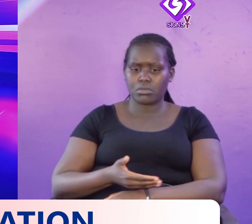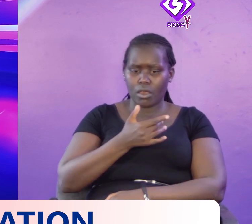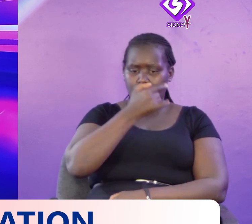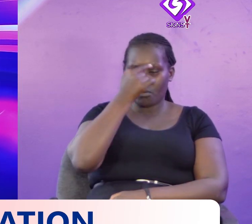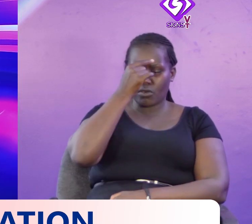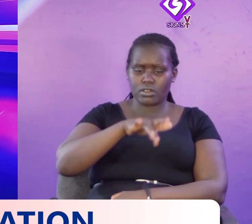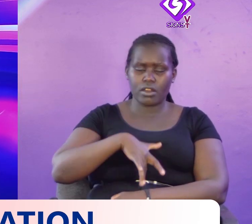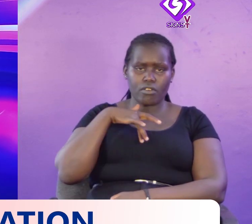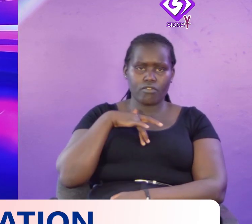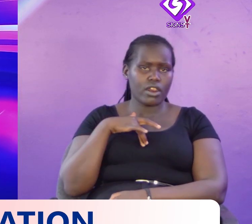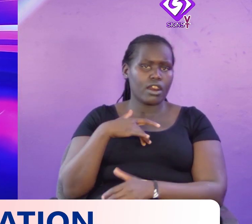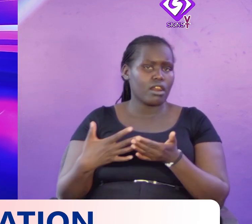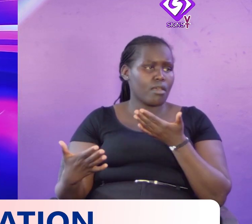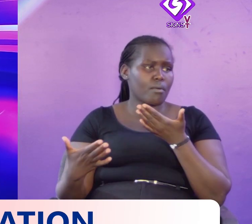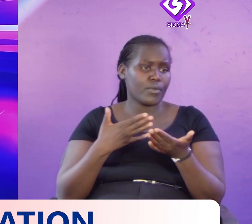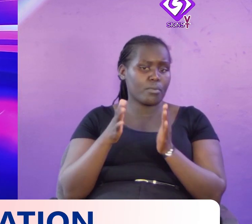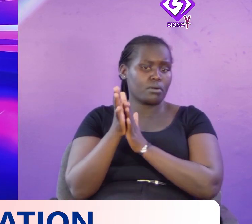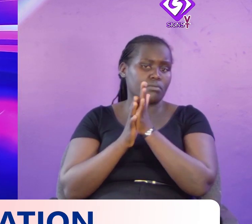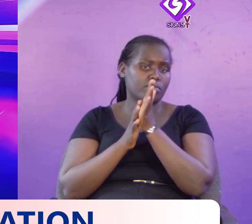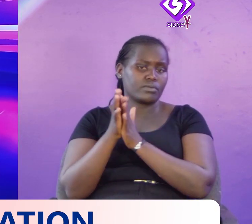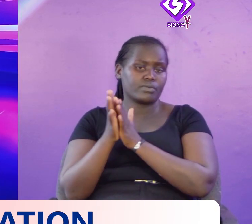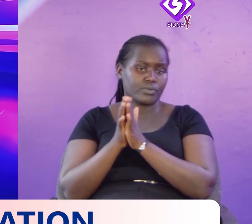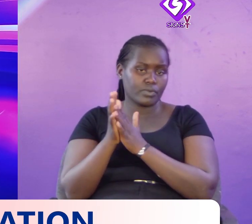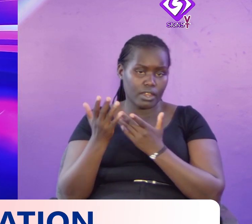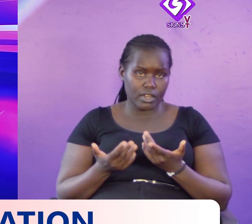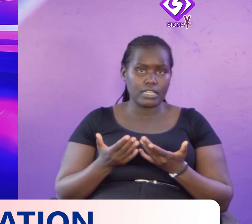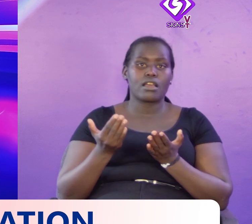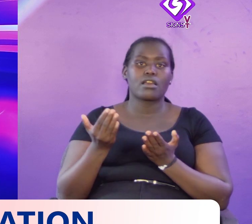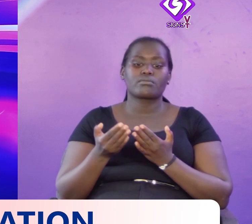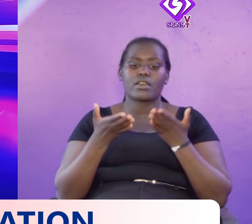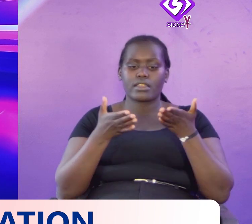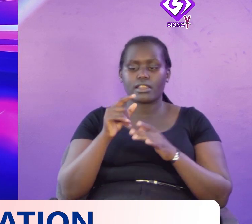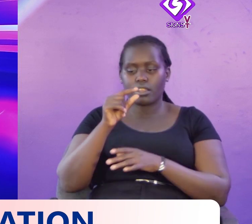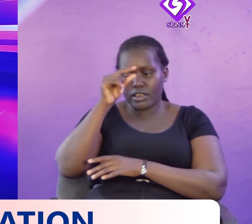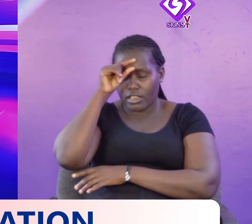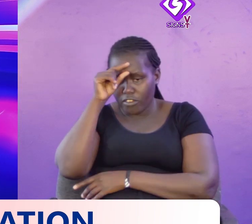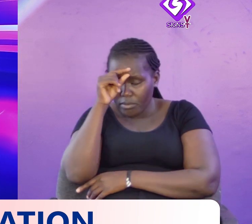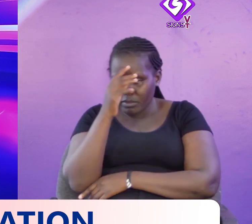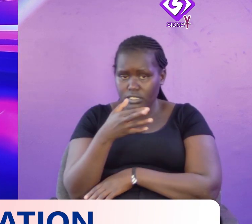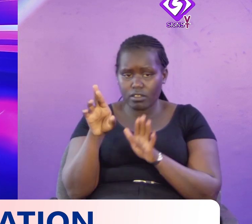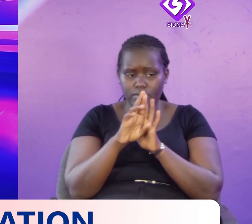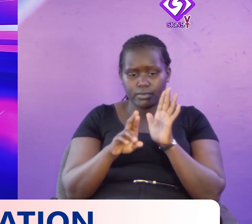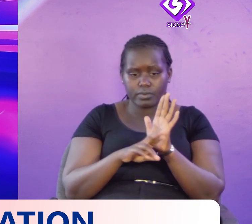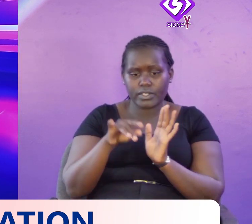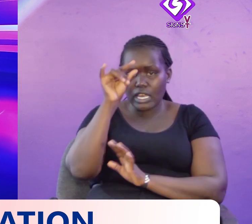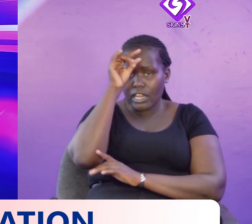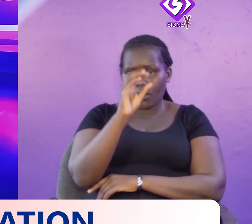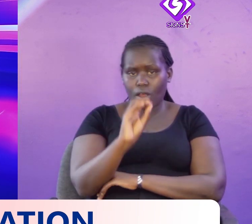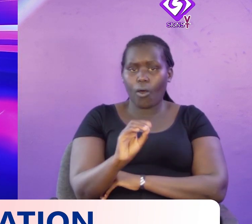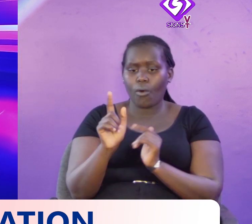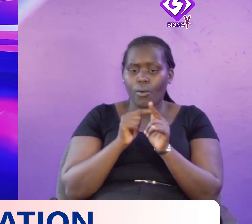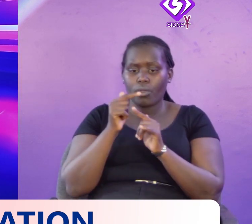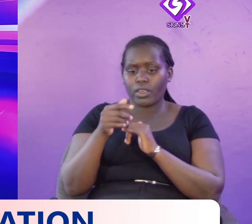feel maybe either interests zake are not served in the government there, in the ruling government. Yes. So